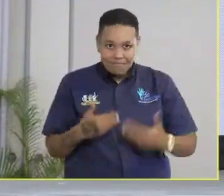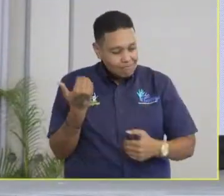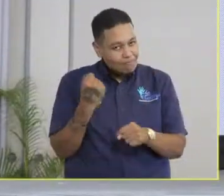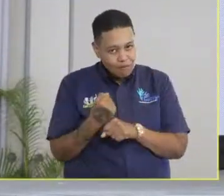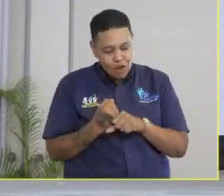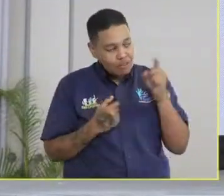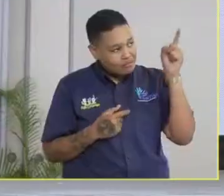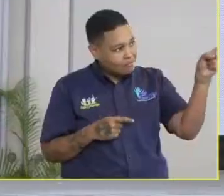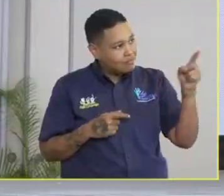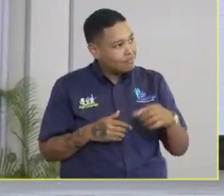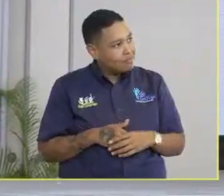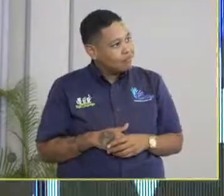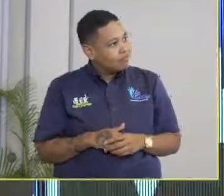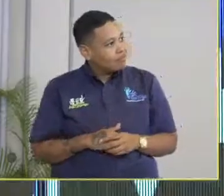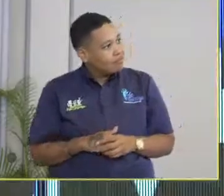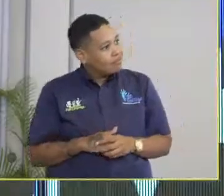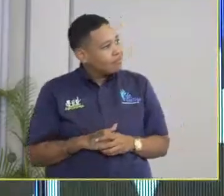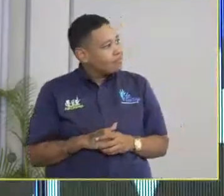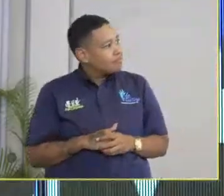Thank you.